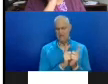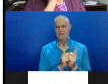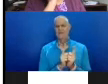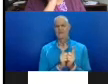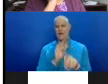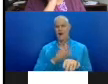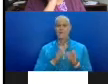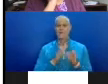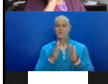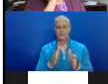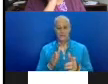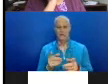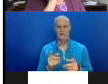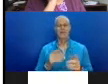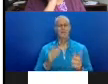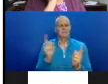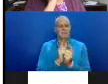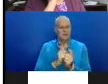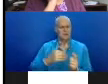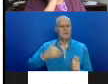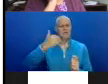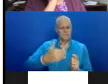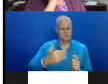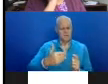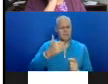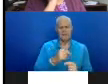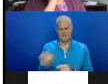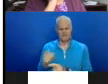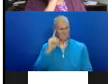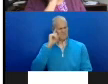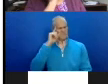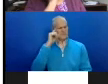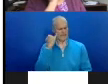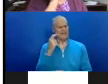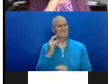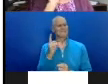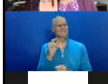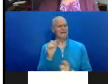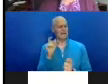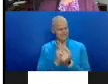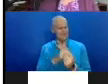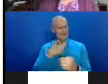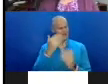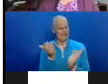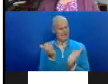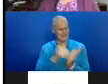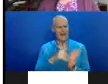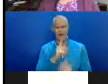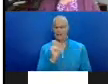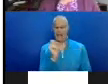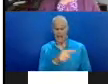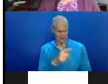street, and they met a few times, and then it occurred to her that if I meet him again, I'm going to ask him if he'll let